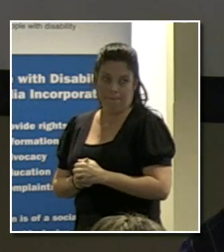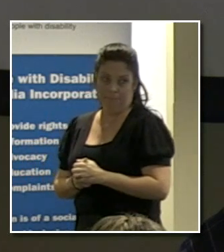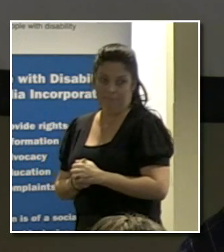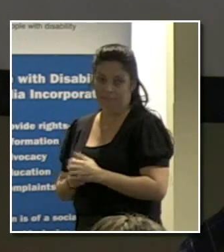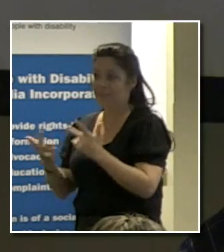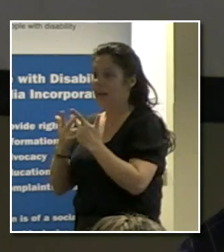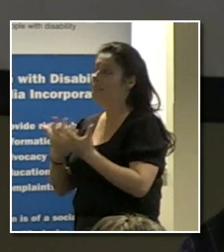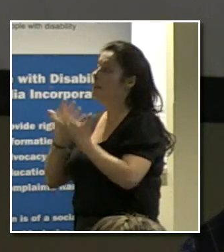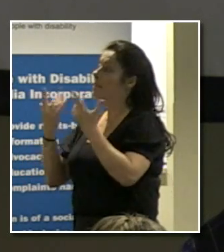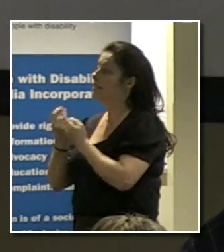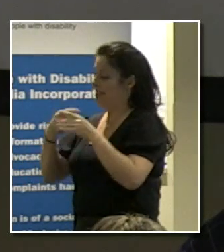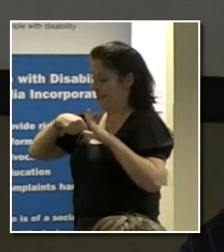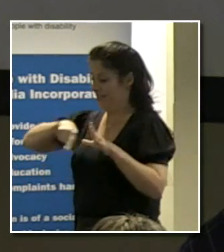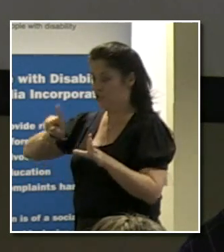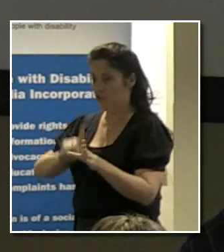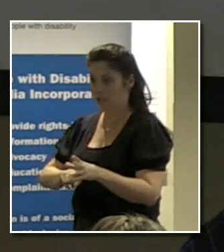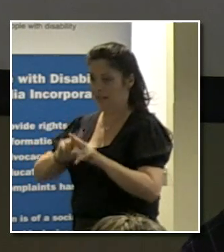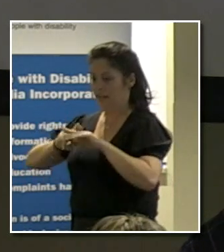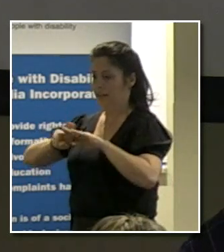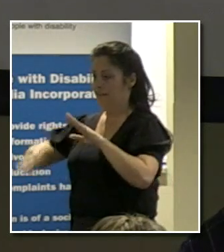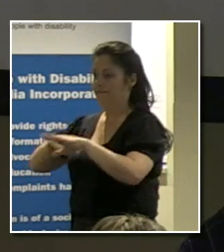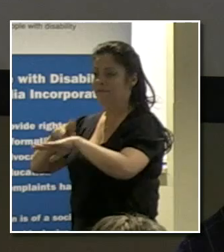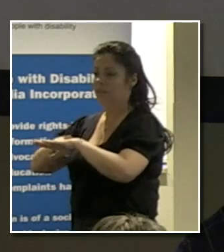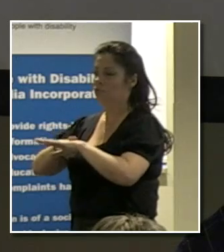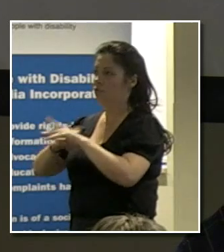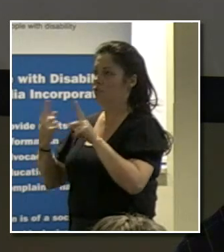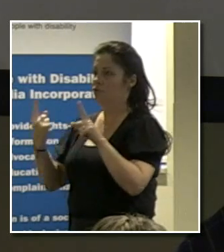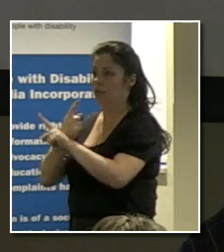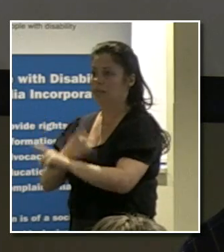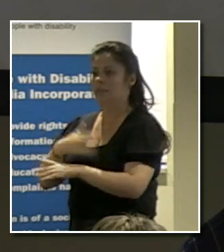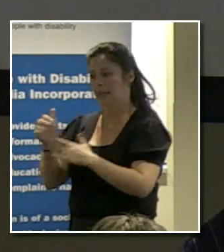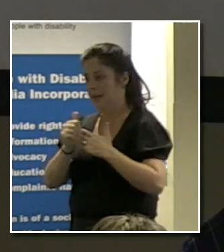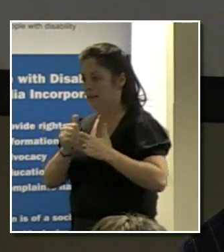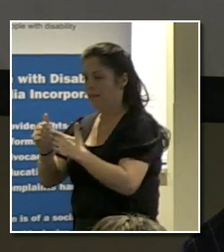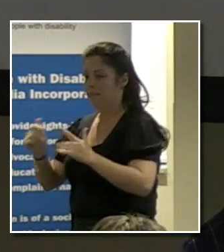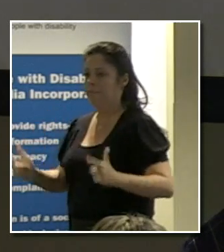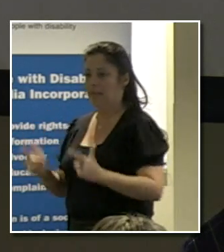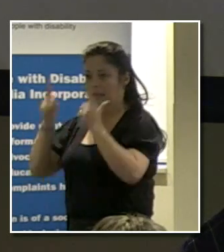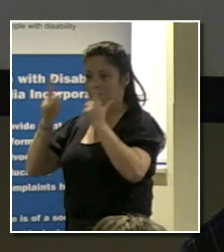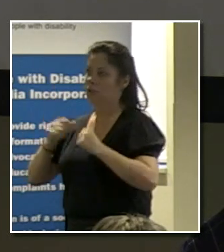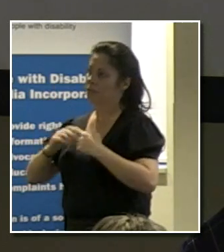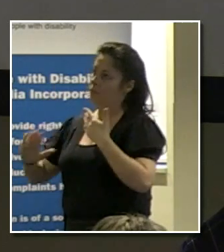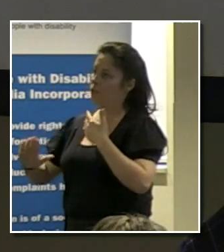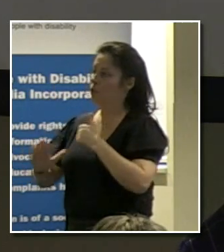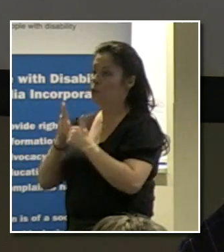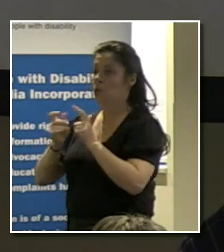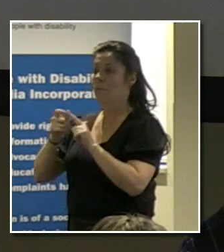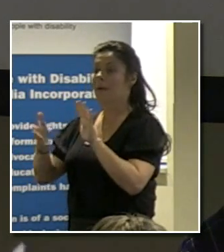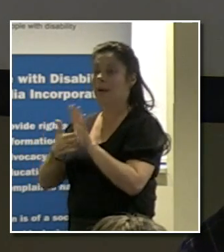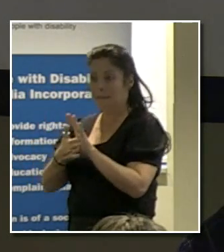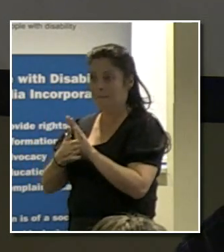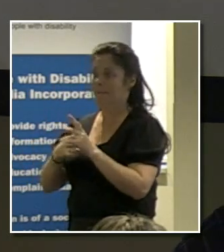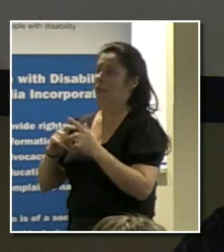year is we've had federal changes in the leadership, so a new Prime Minister and a new